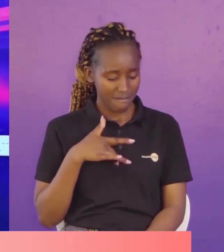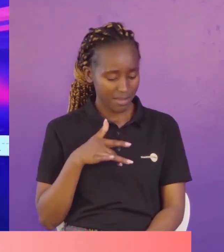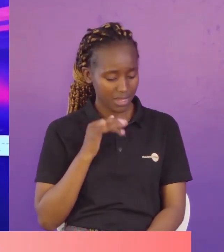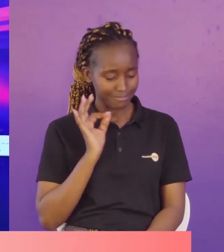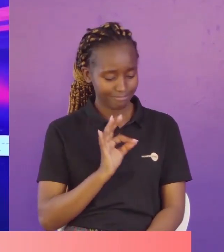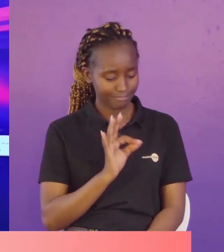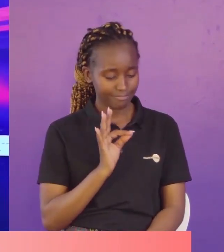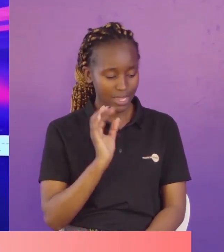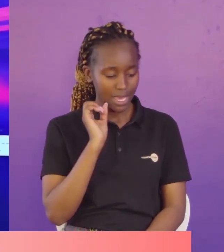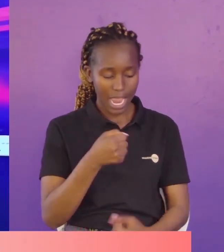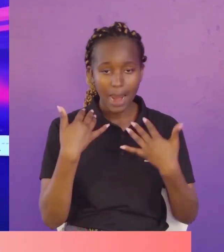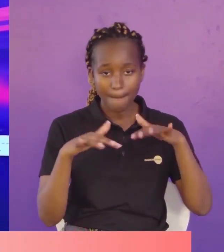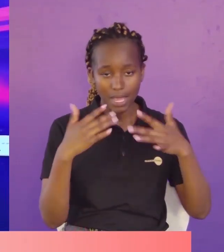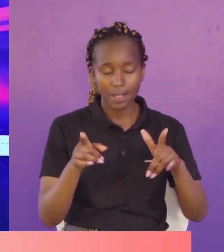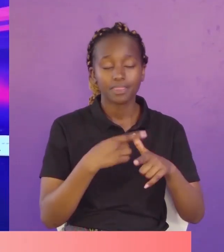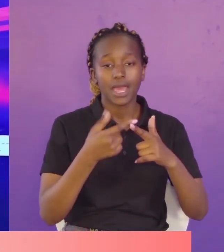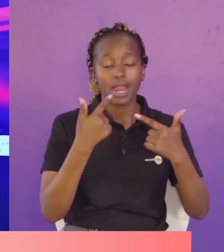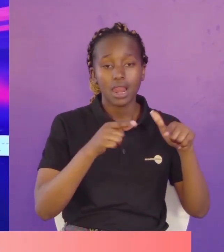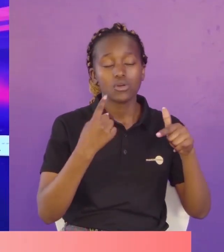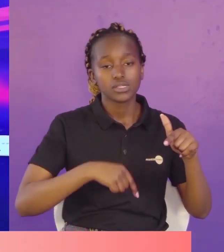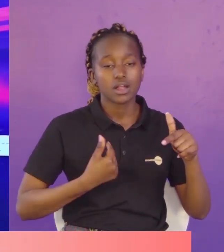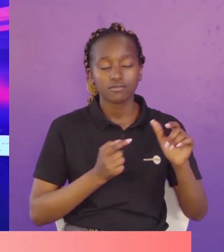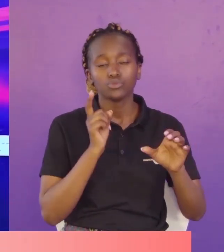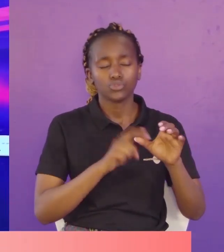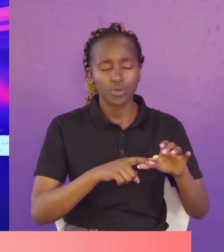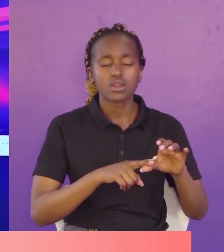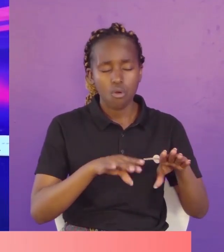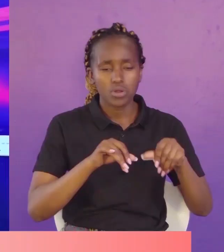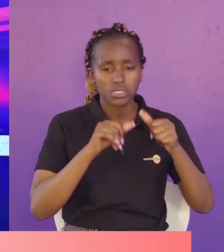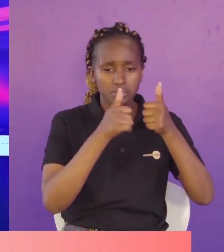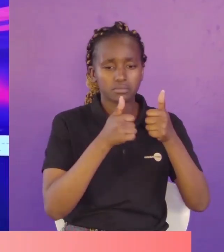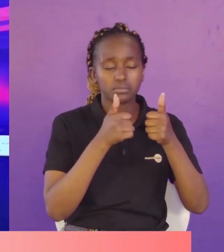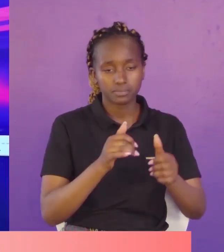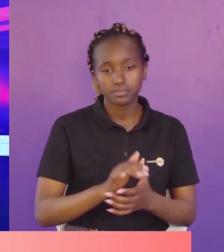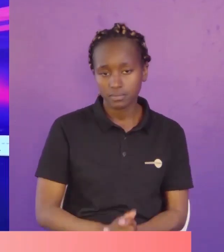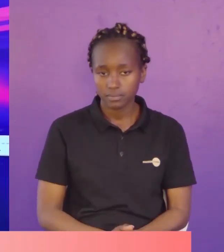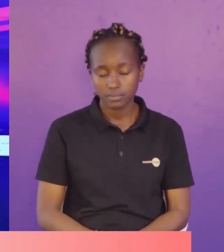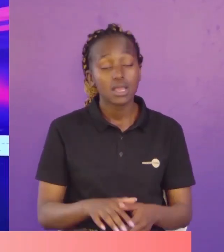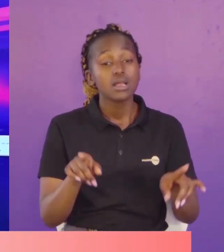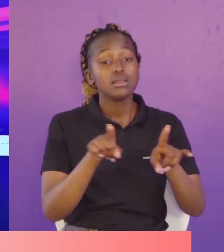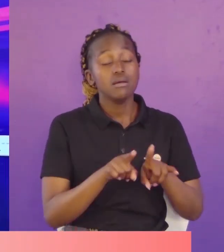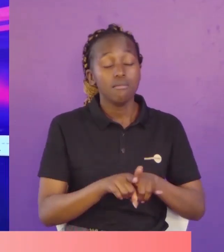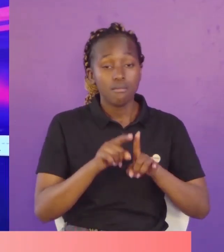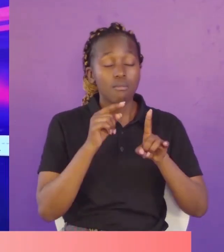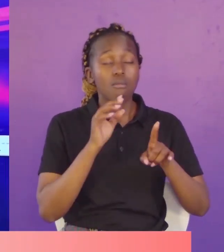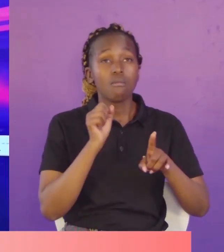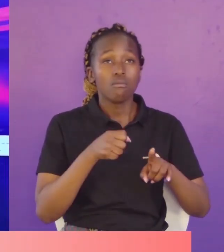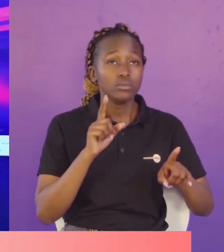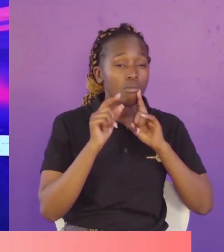also, we qualified automatically. Yeah. So let's say, apart from the fate of us not